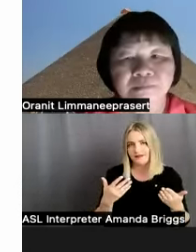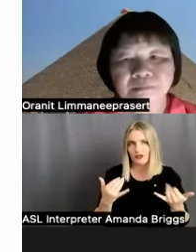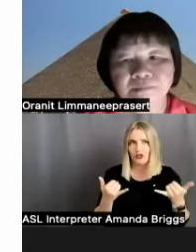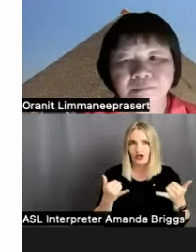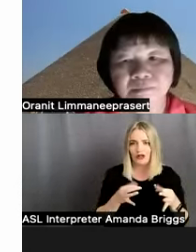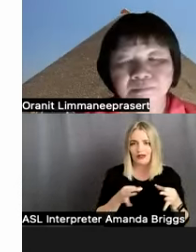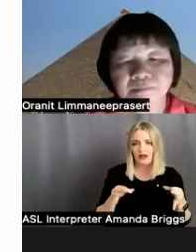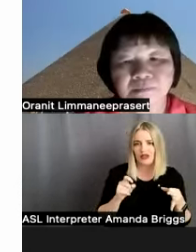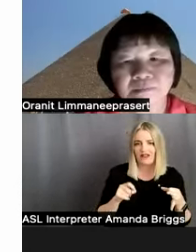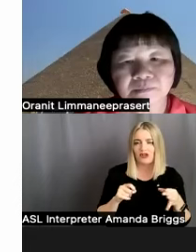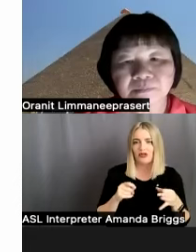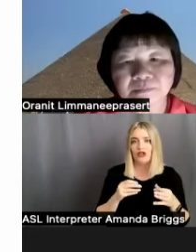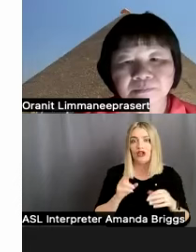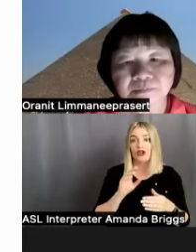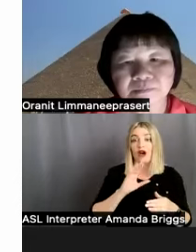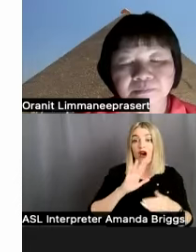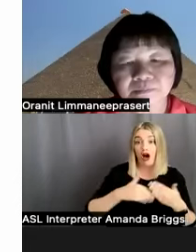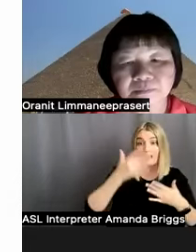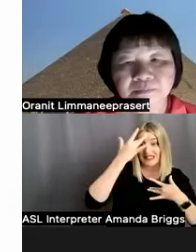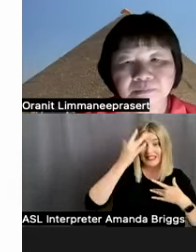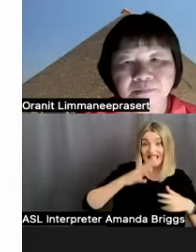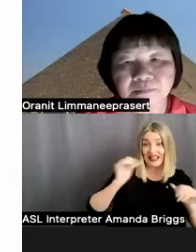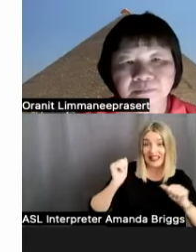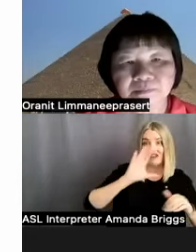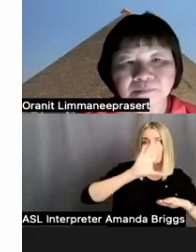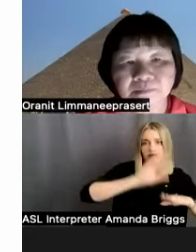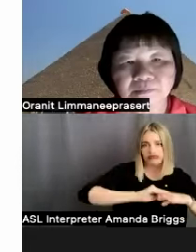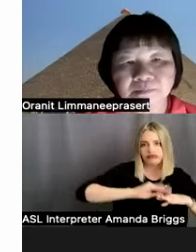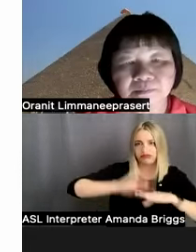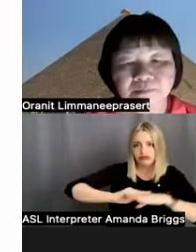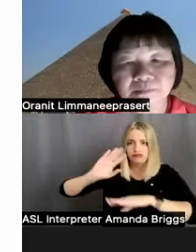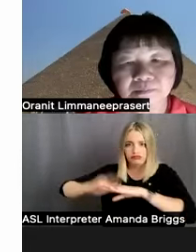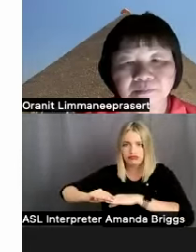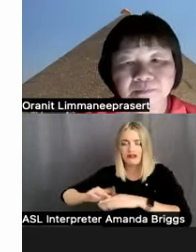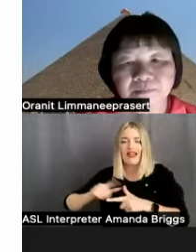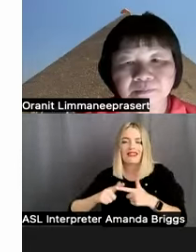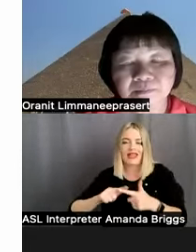language, you'd have to exhaust all of your sick leave. And so for us, putting money towards things